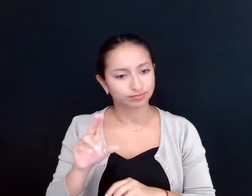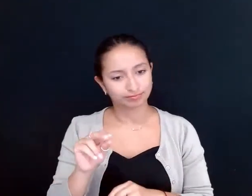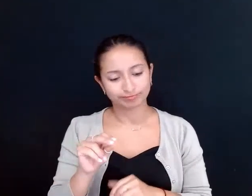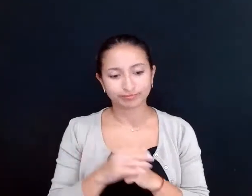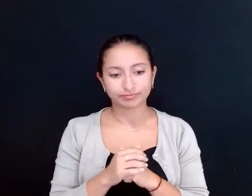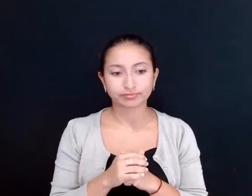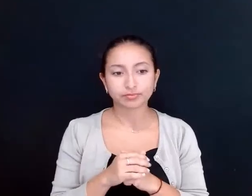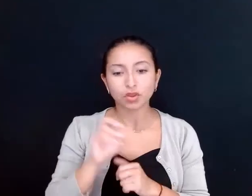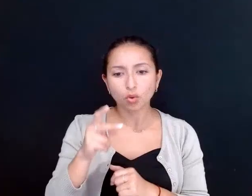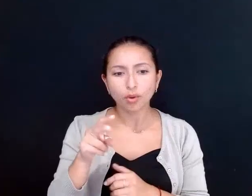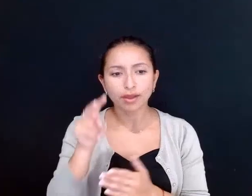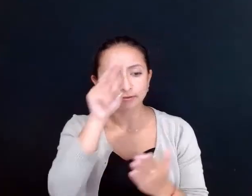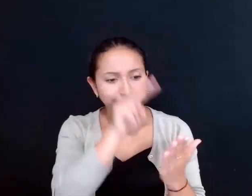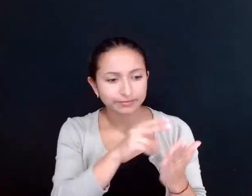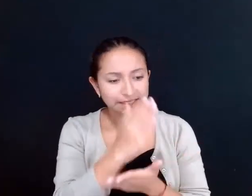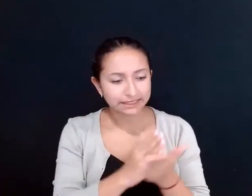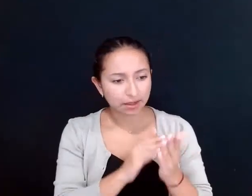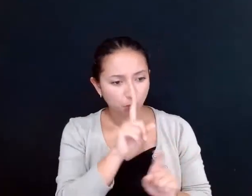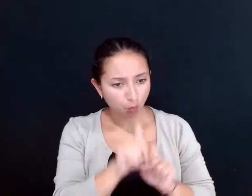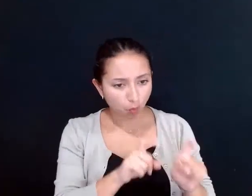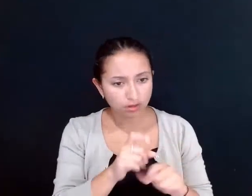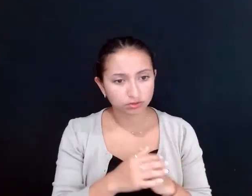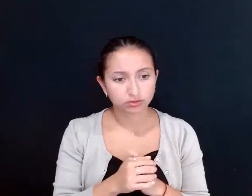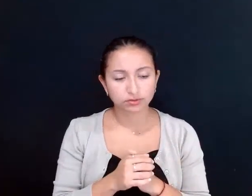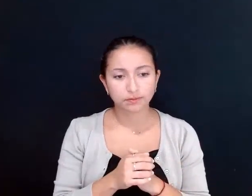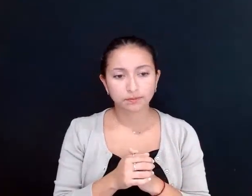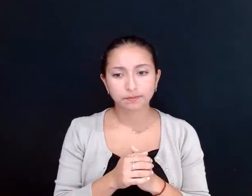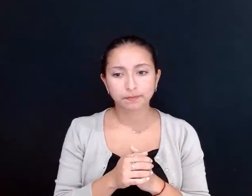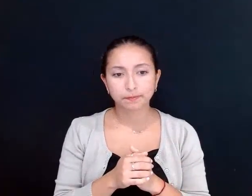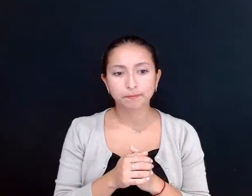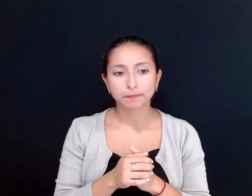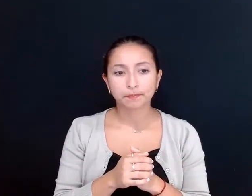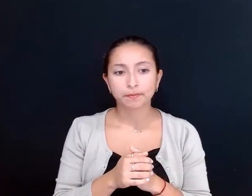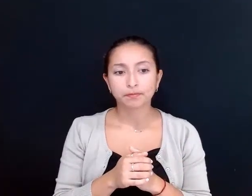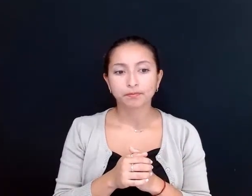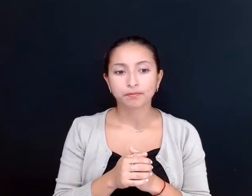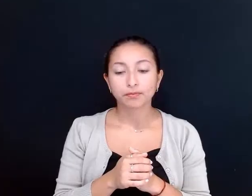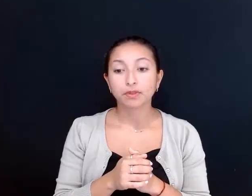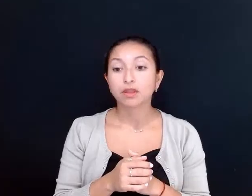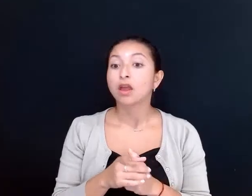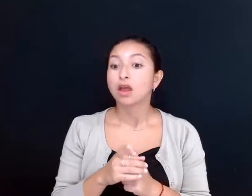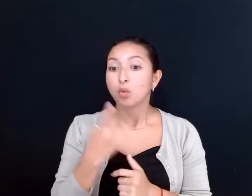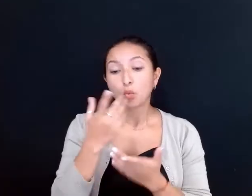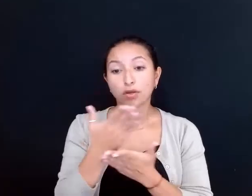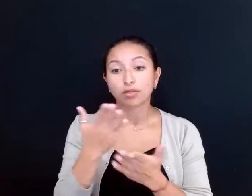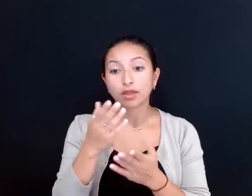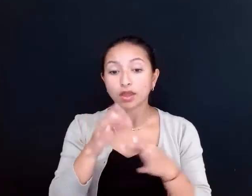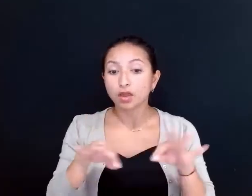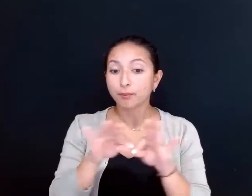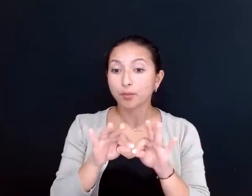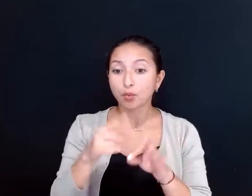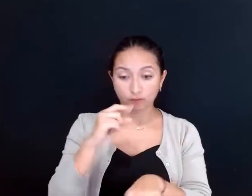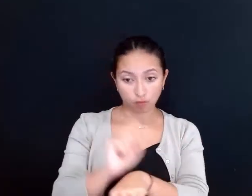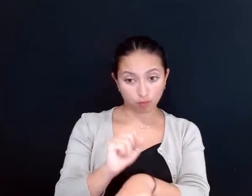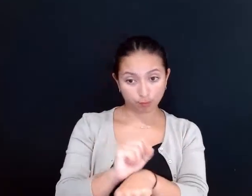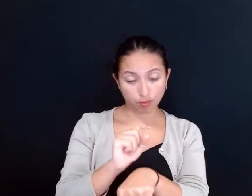come in here. And I do want to point out when it does come to employment, one thing that is unique